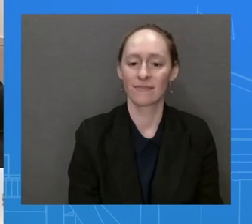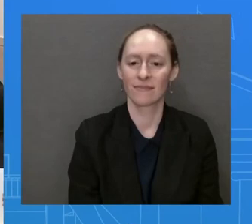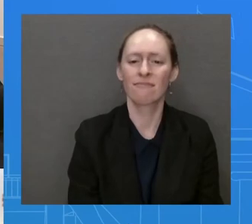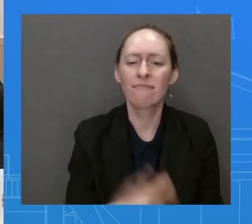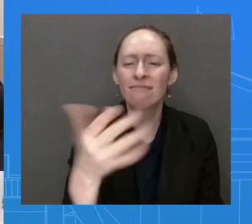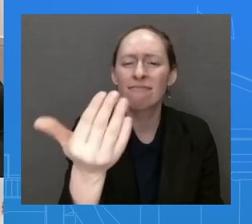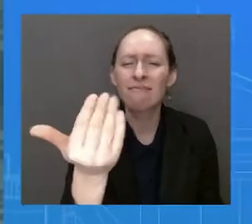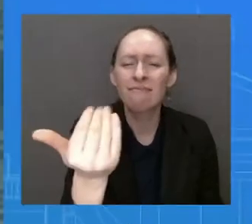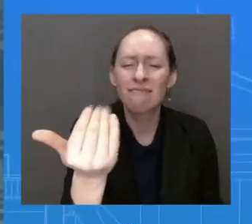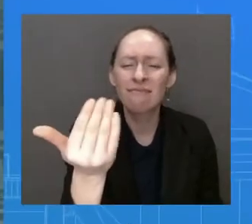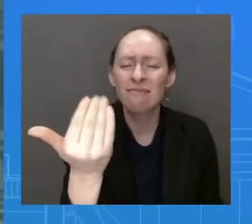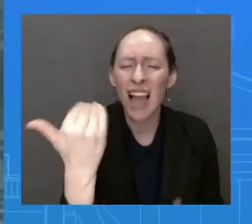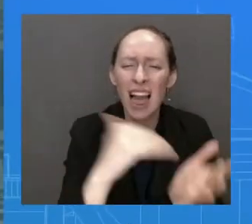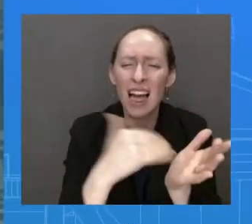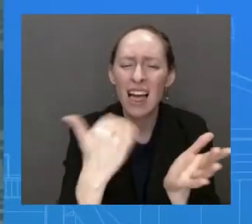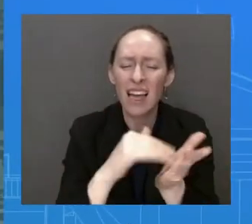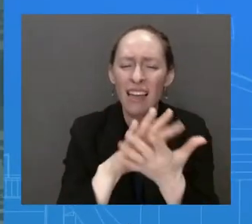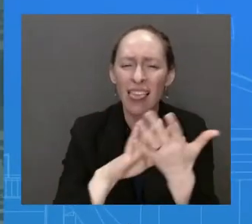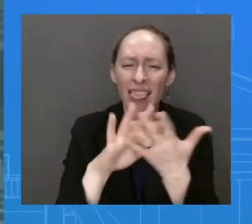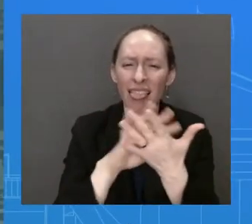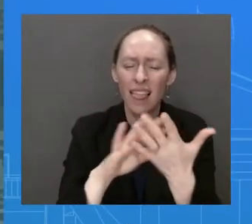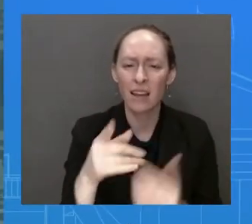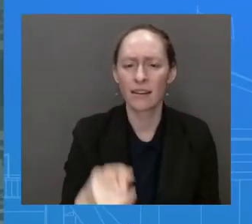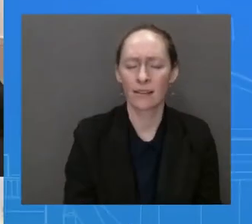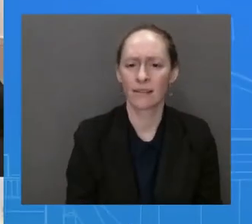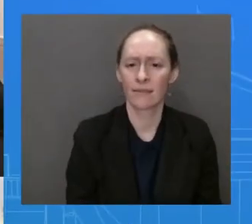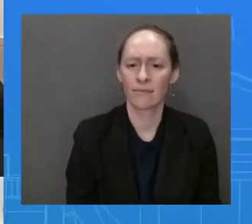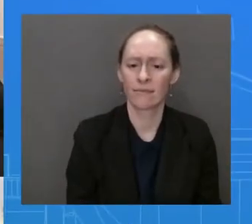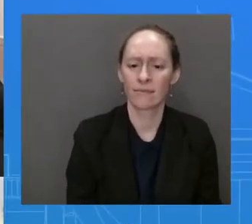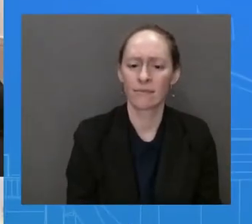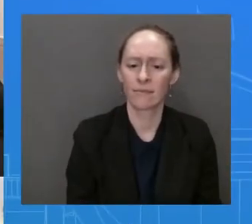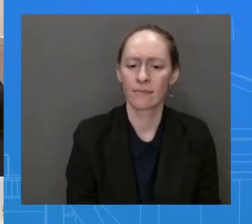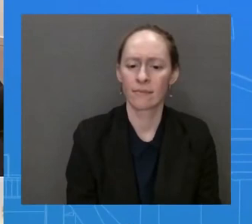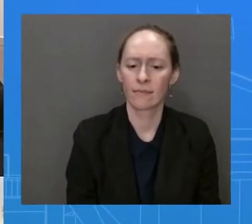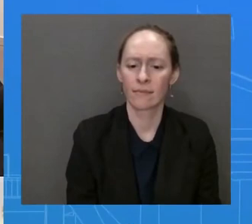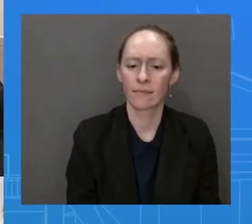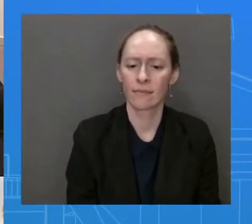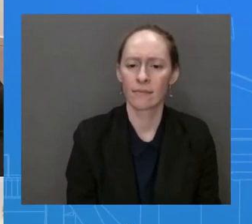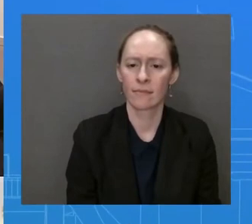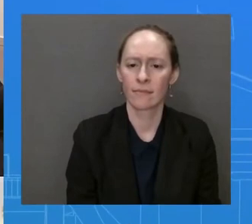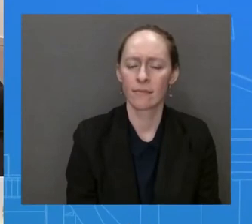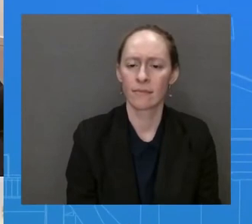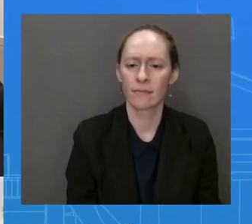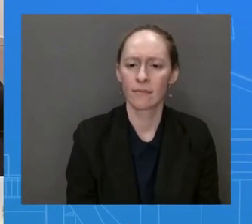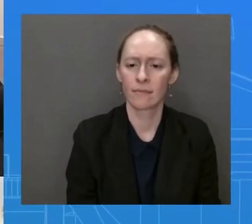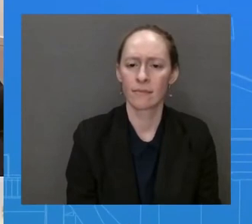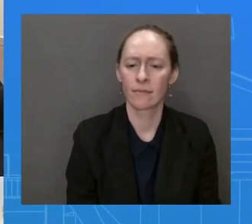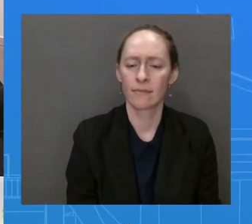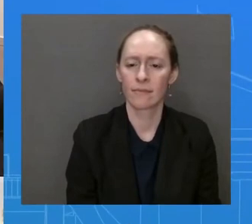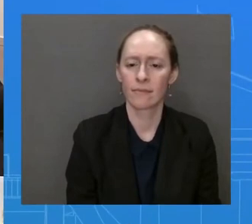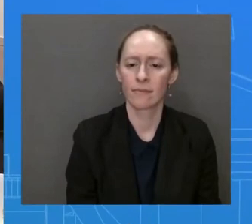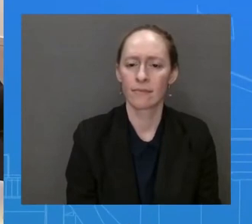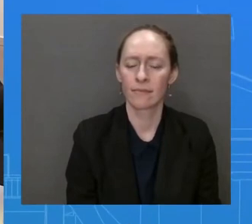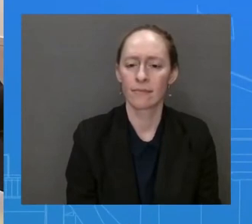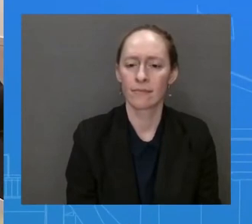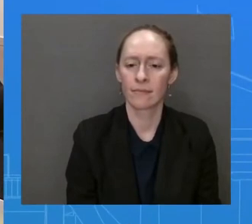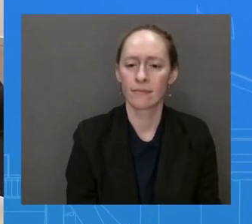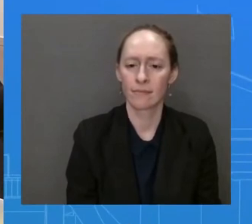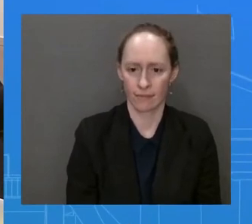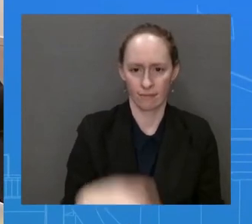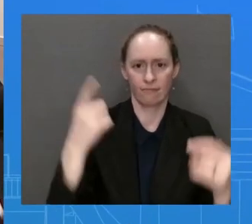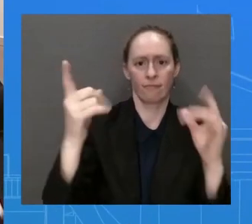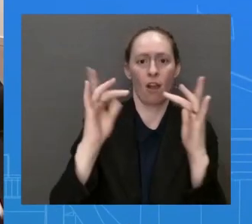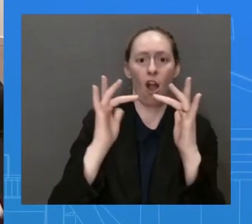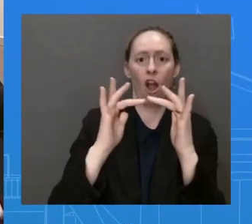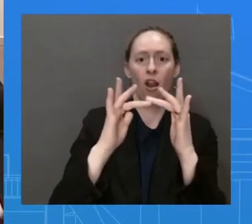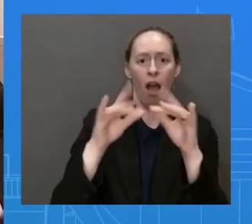bit? Who's seeking to take advantage? We have seen online propaganda from adversaries seeking to take advantage of the revolution of the